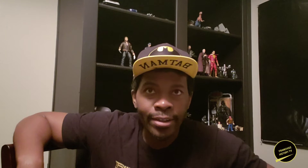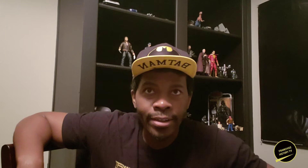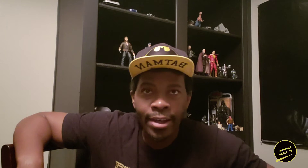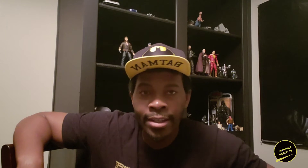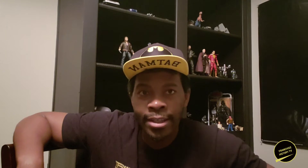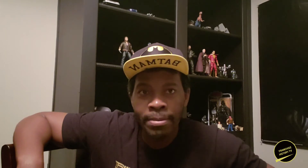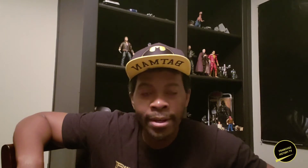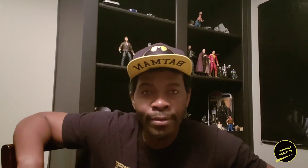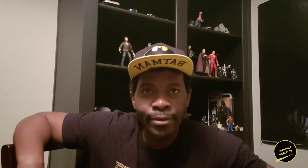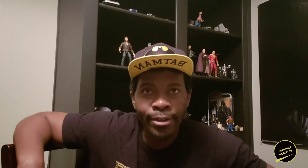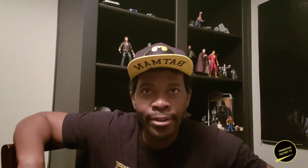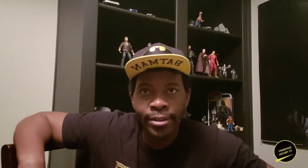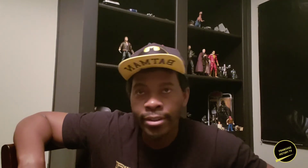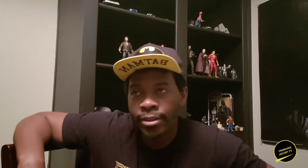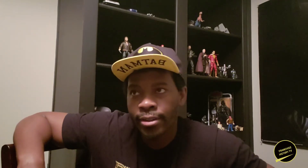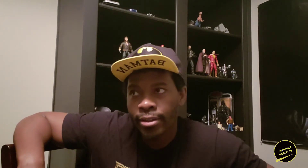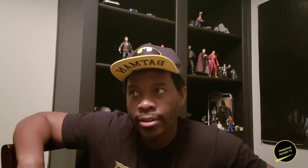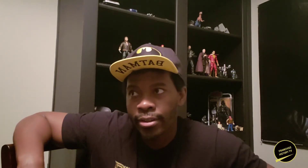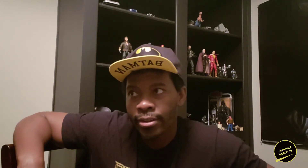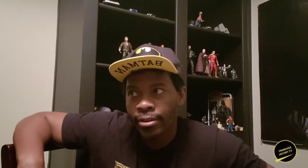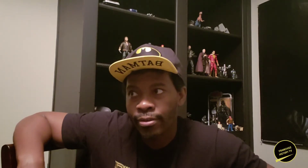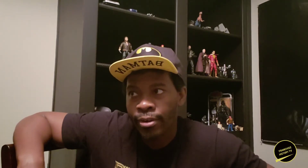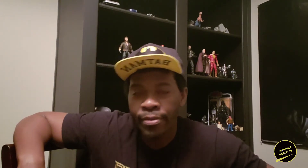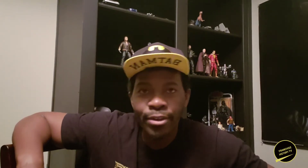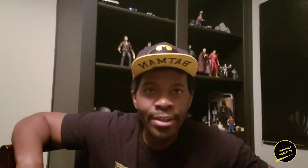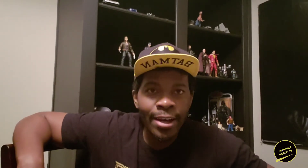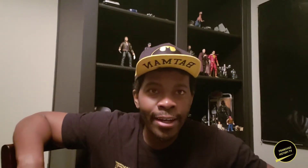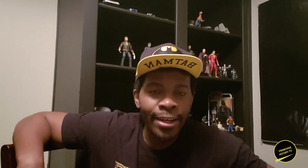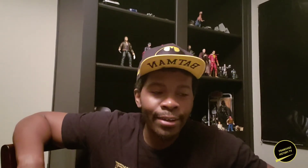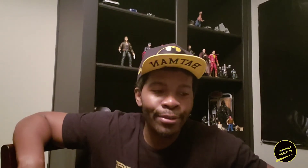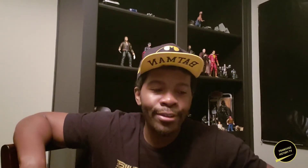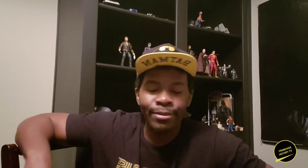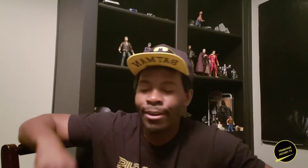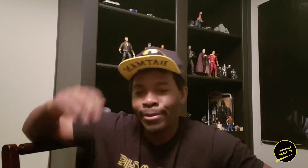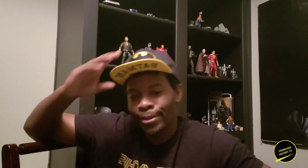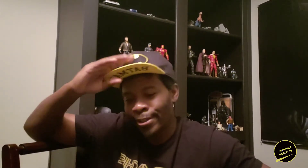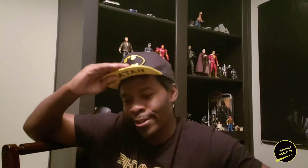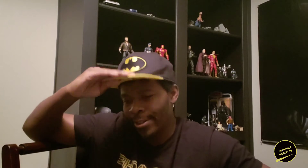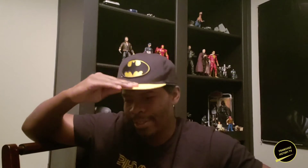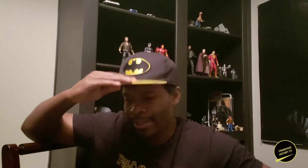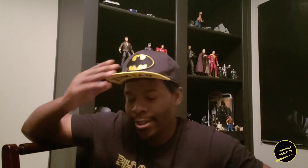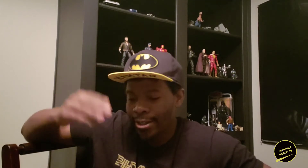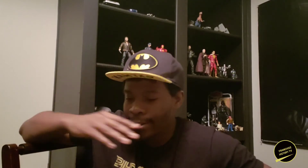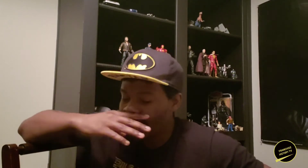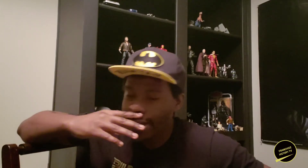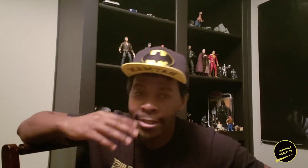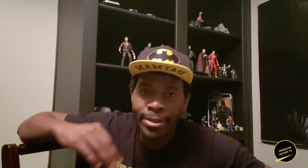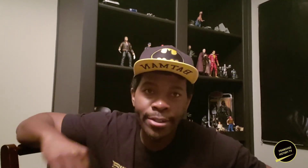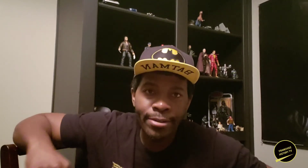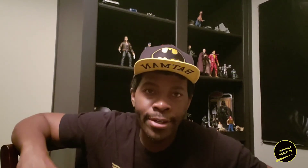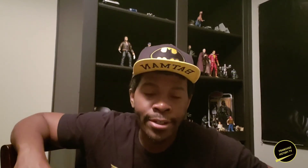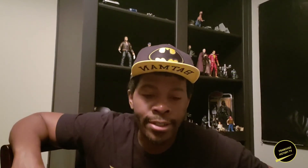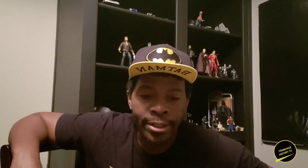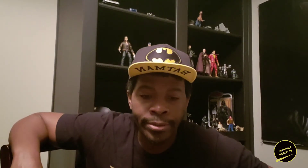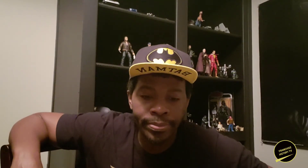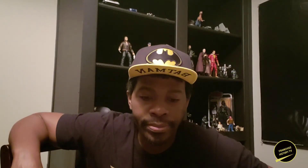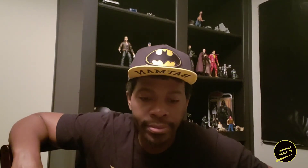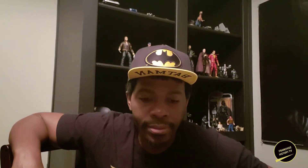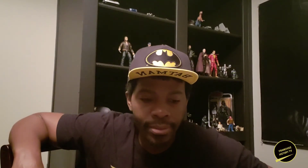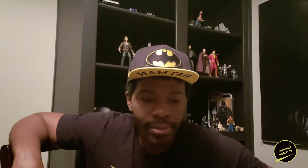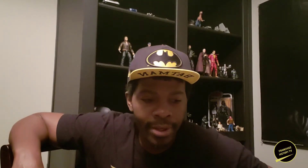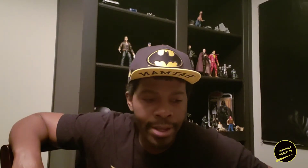I escaped California, refugee out of California, whatever you want to call it. So yeah, it's been 2 years